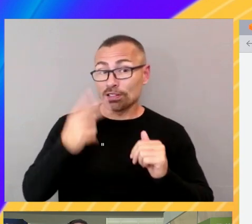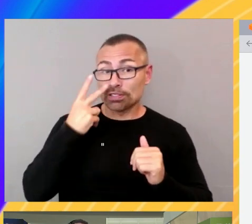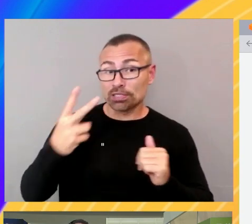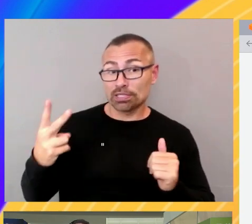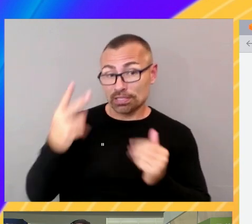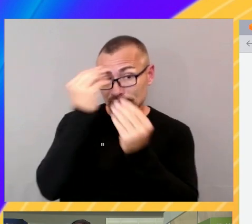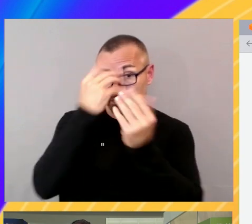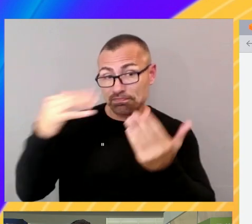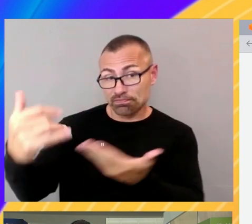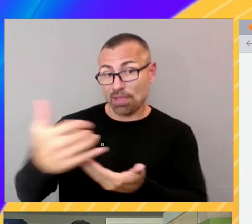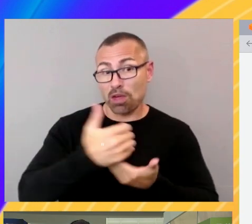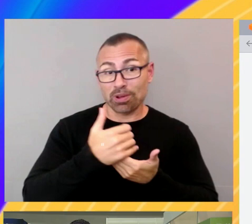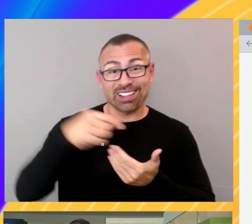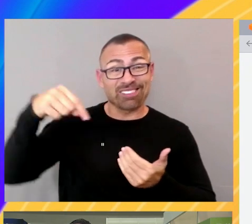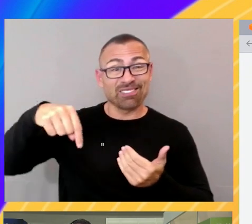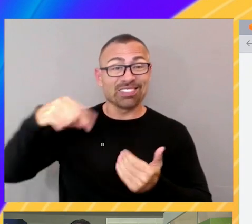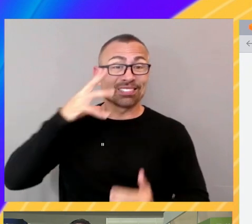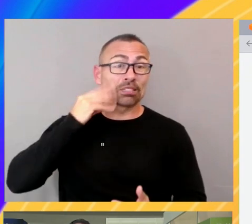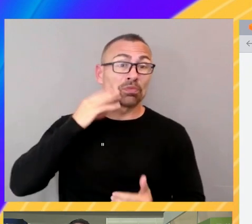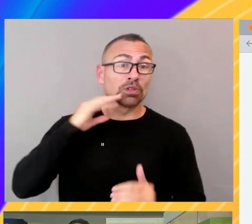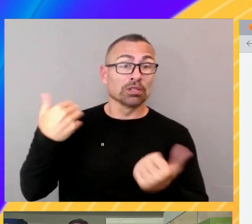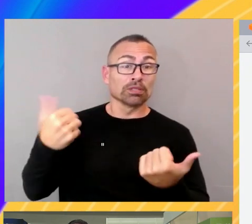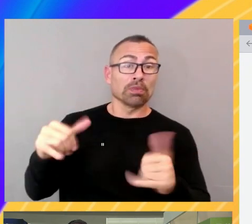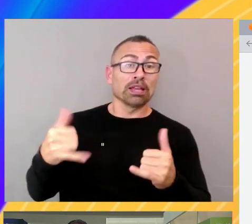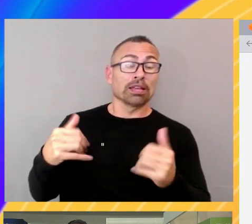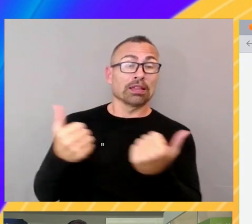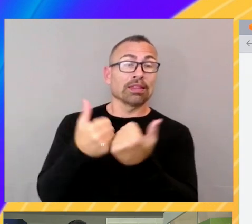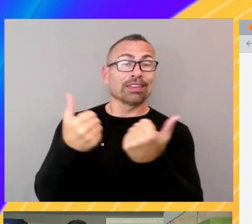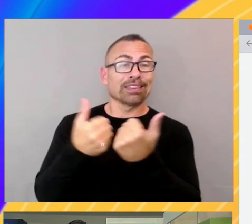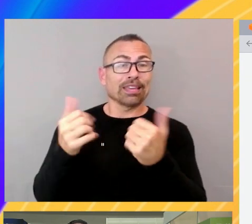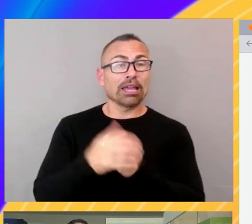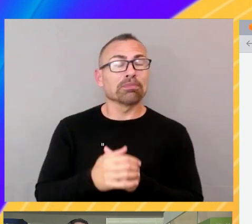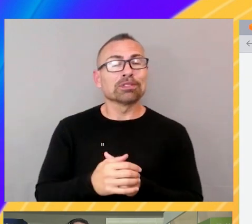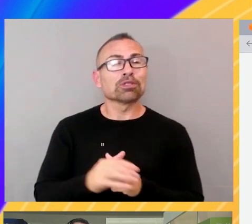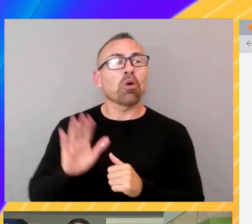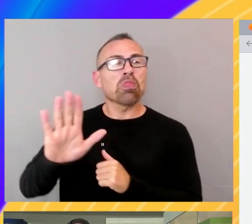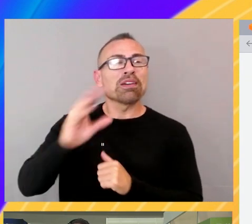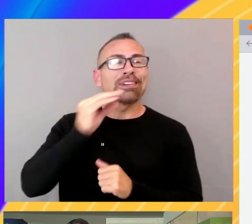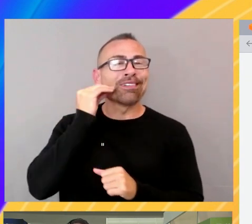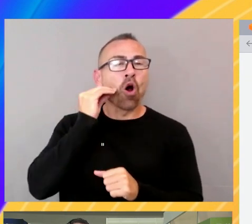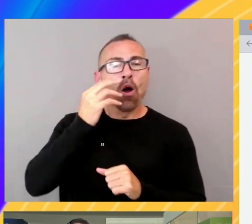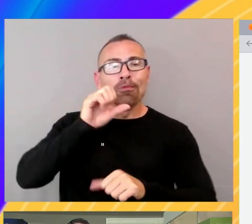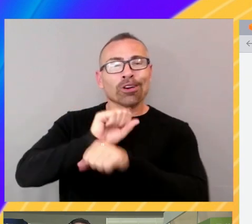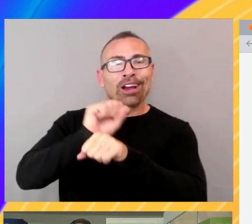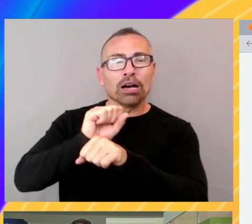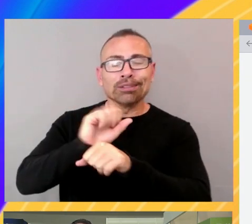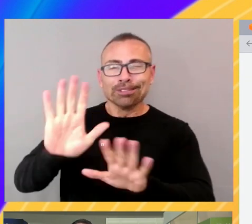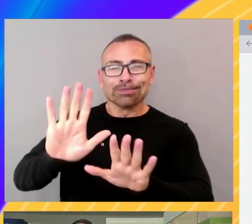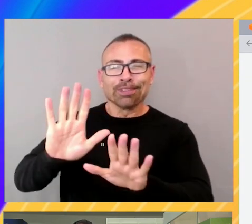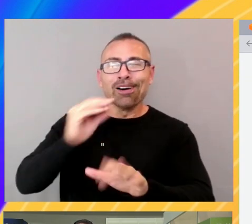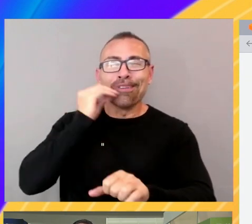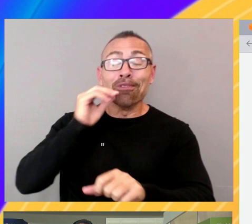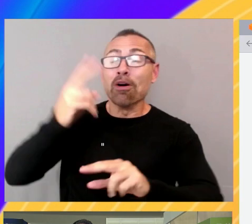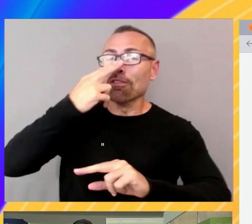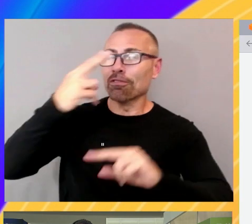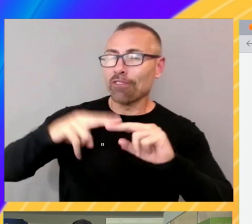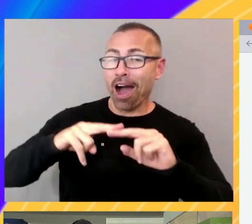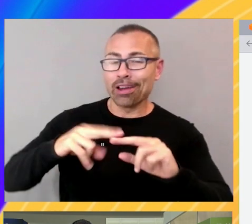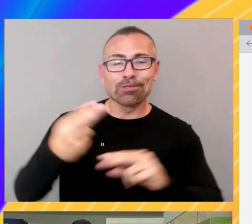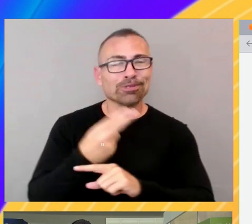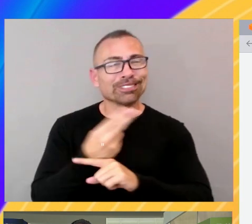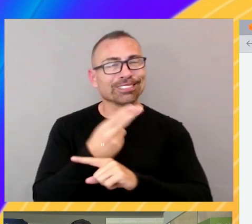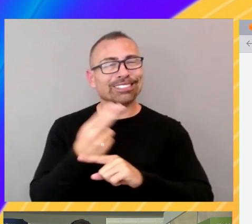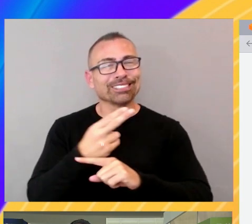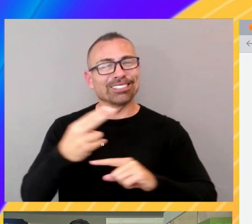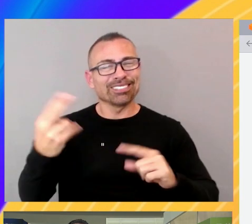experience. So home fun for episode 2 was to go out and use data analysis and data analytics within that